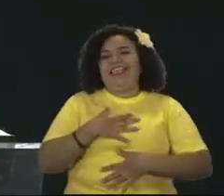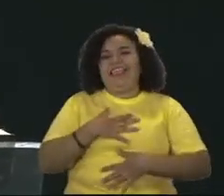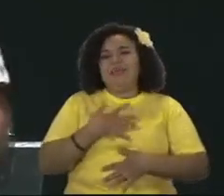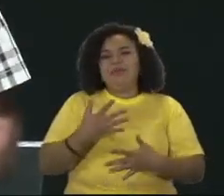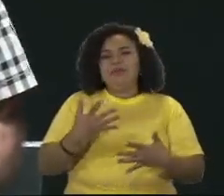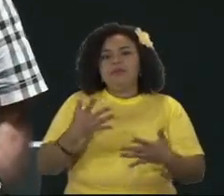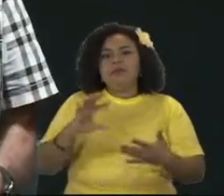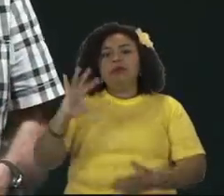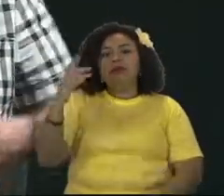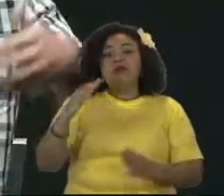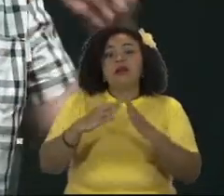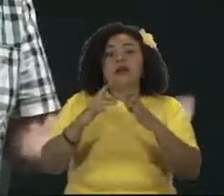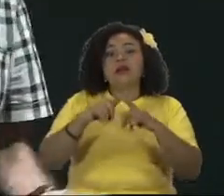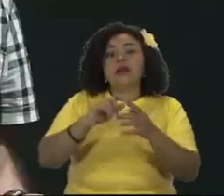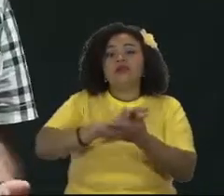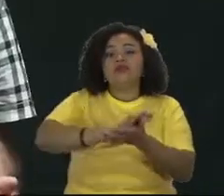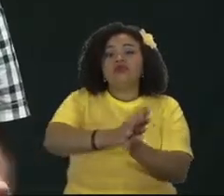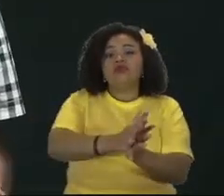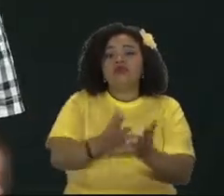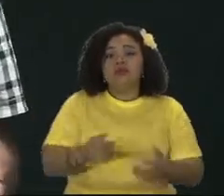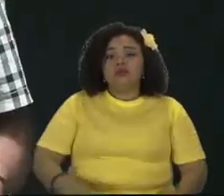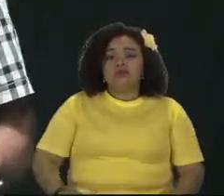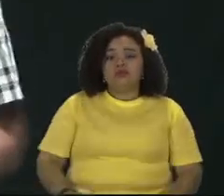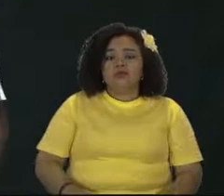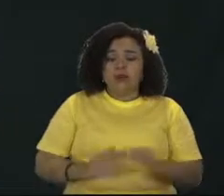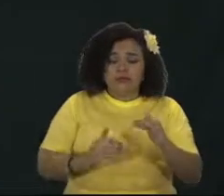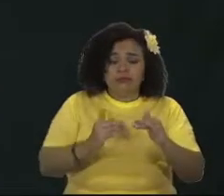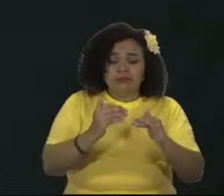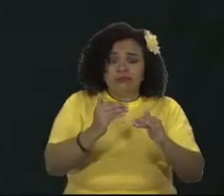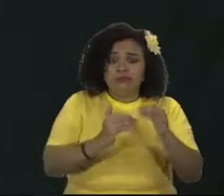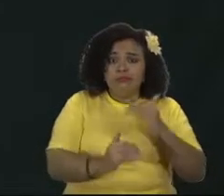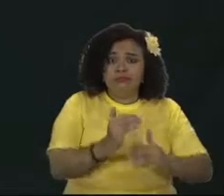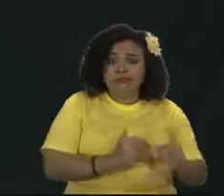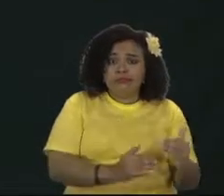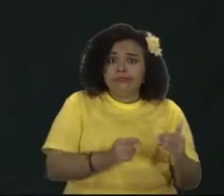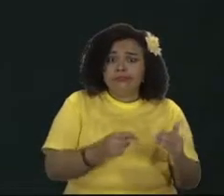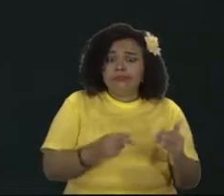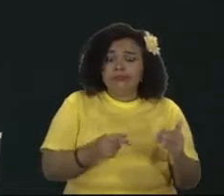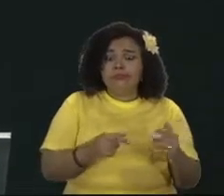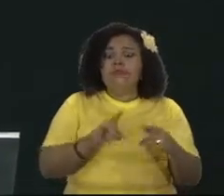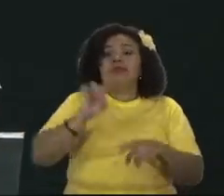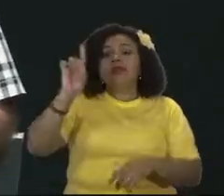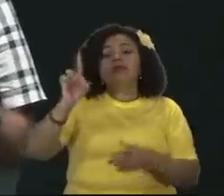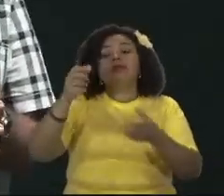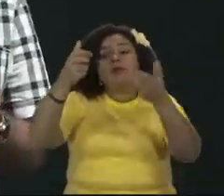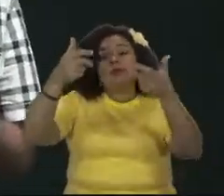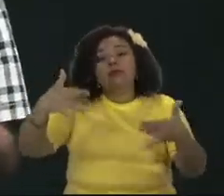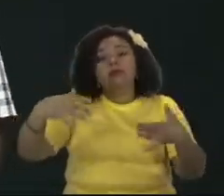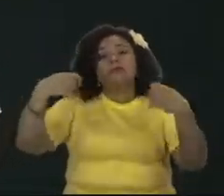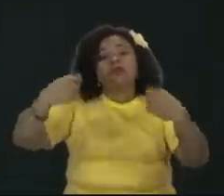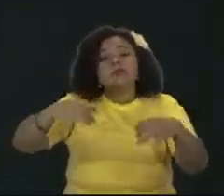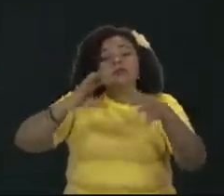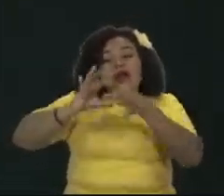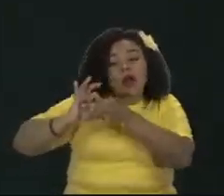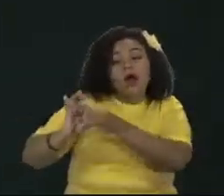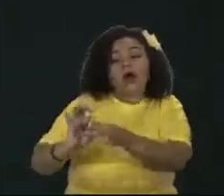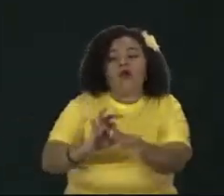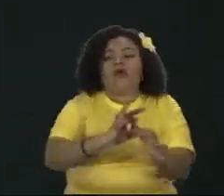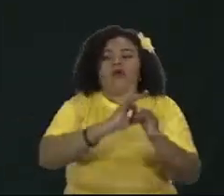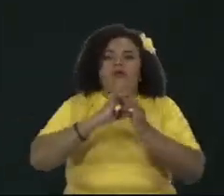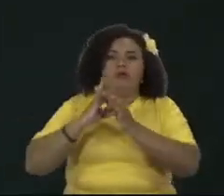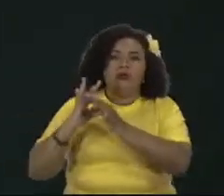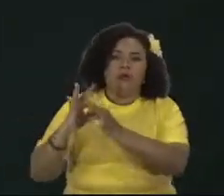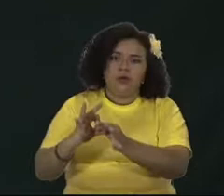And they cannot defeat the doors of the devil, of the hell.